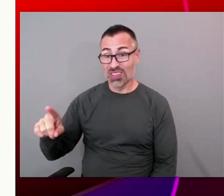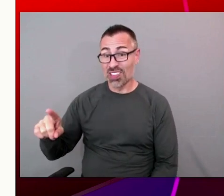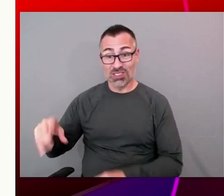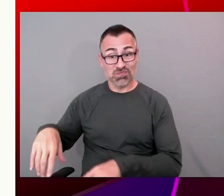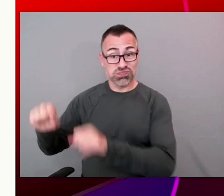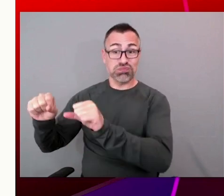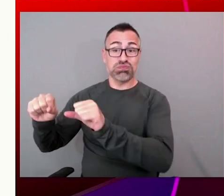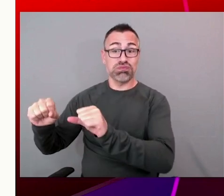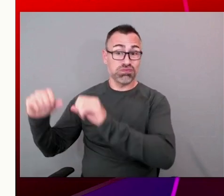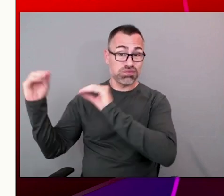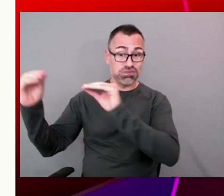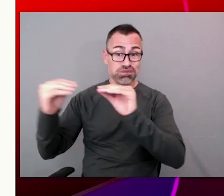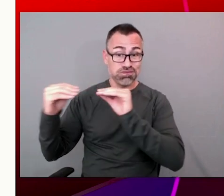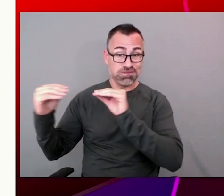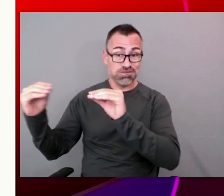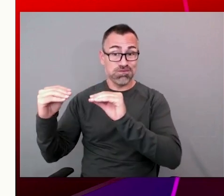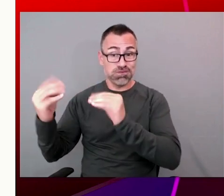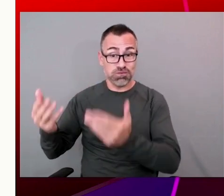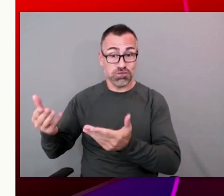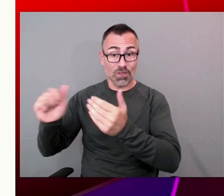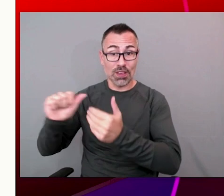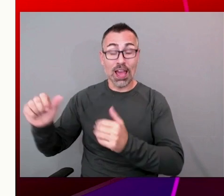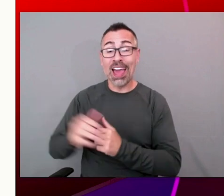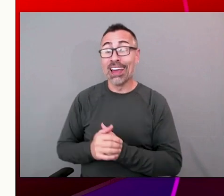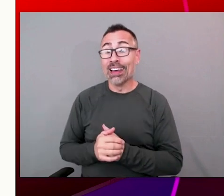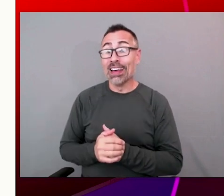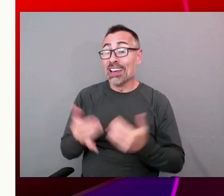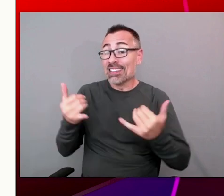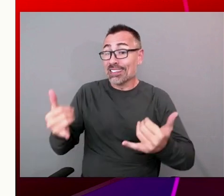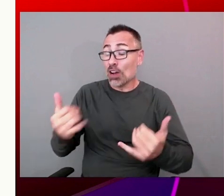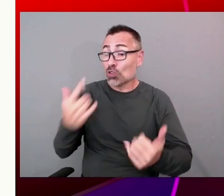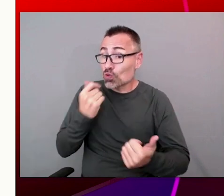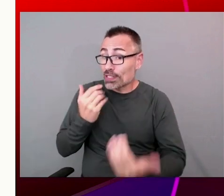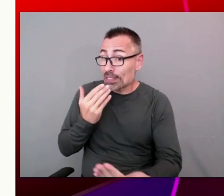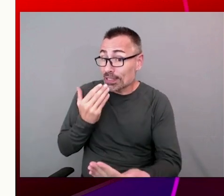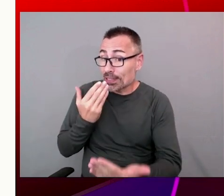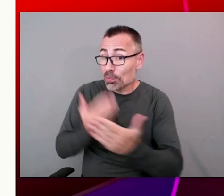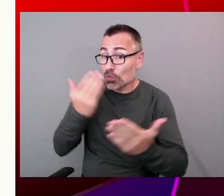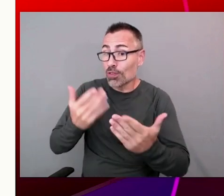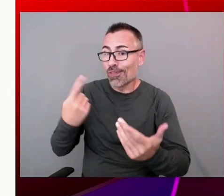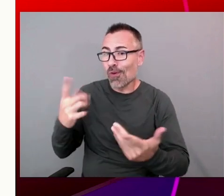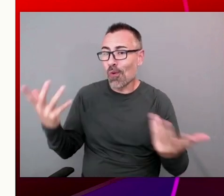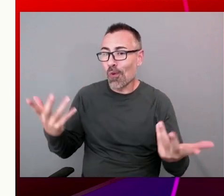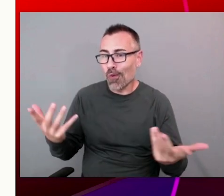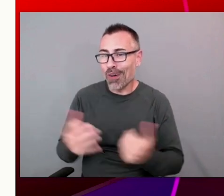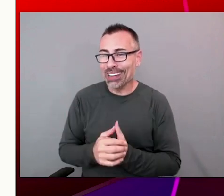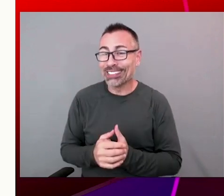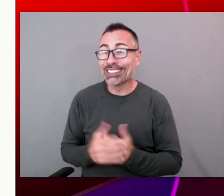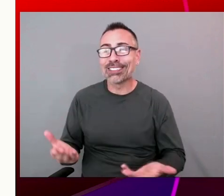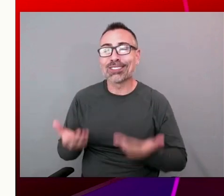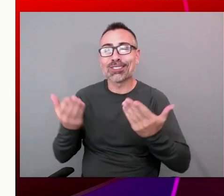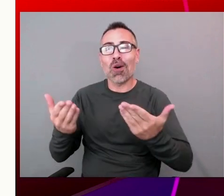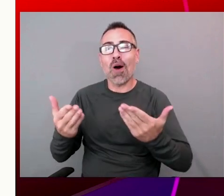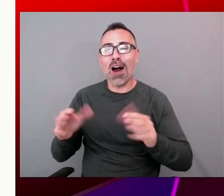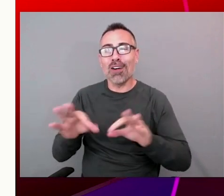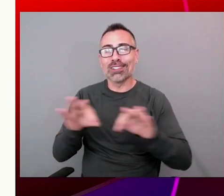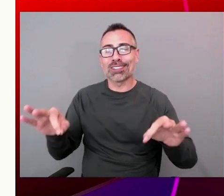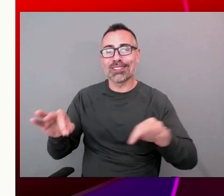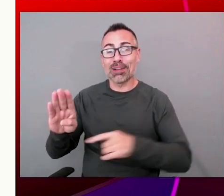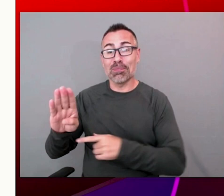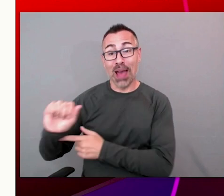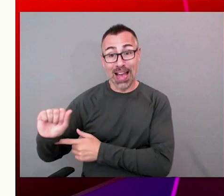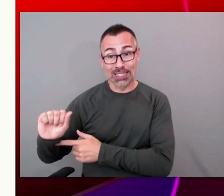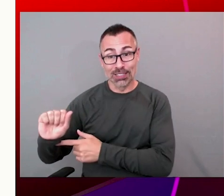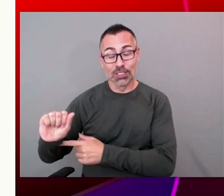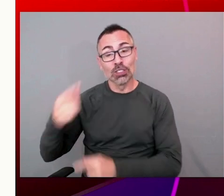got approved to offer a bachelor's in AI ML, and they are one of the first community colleges to offer a